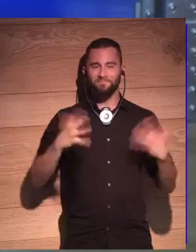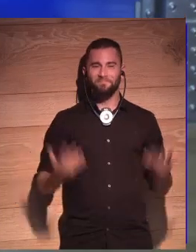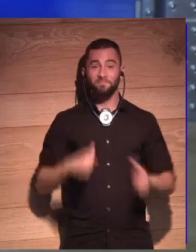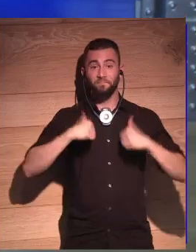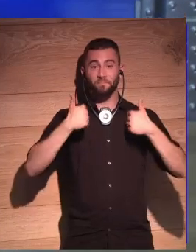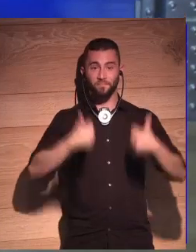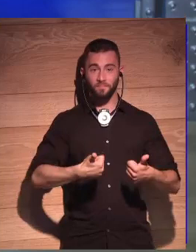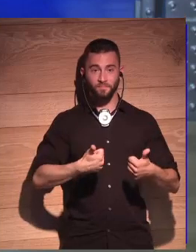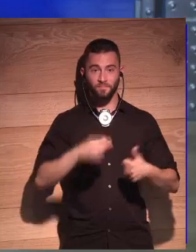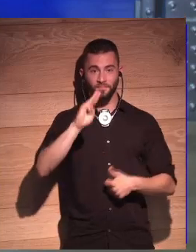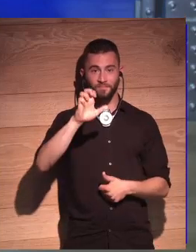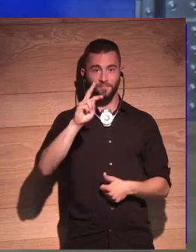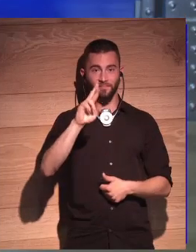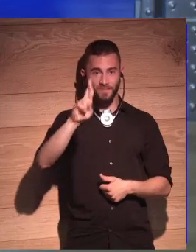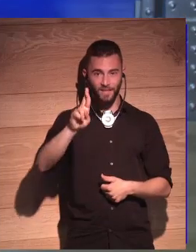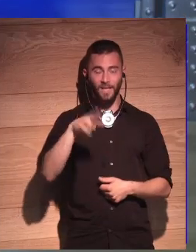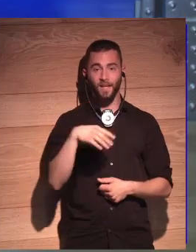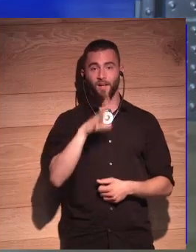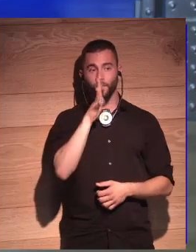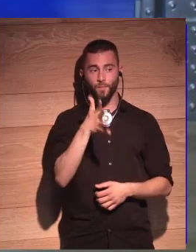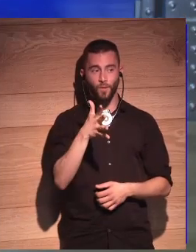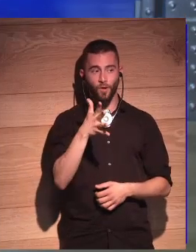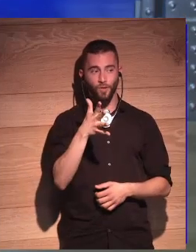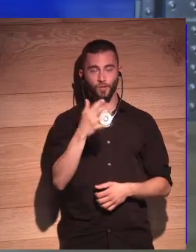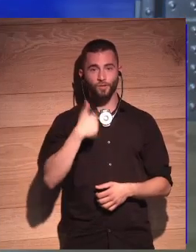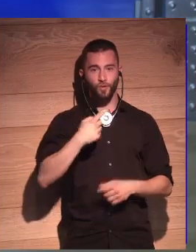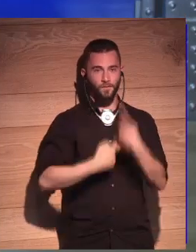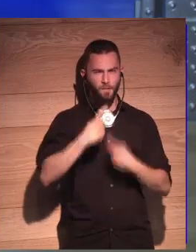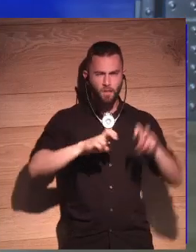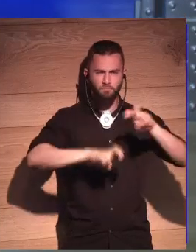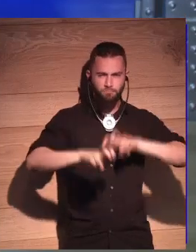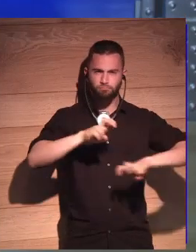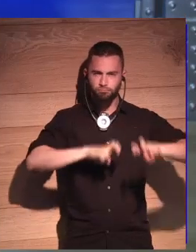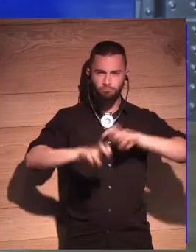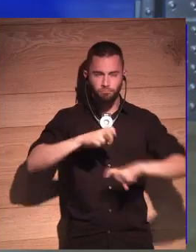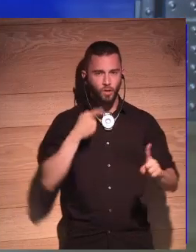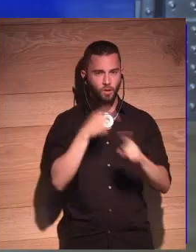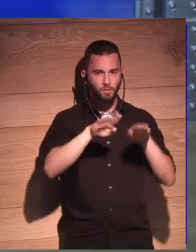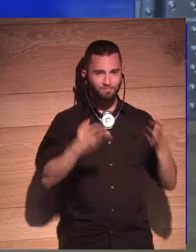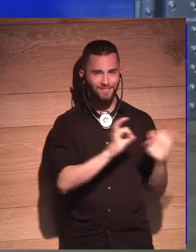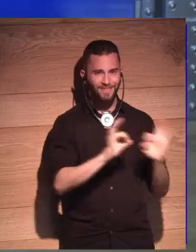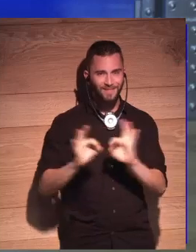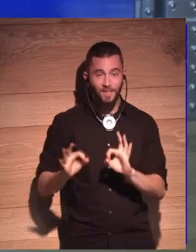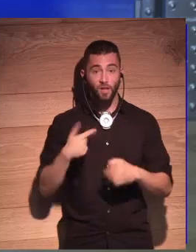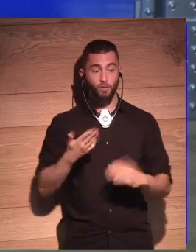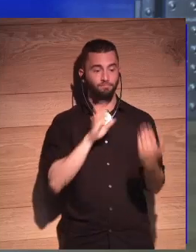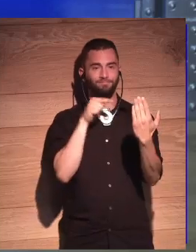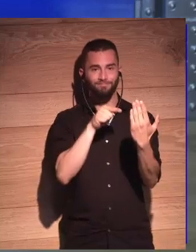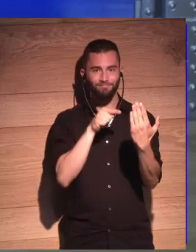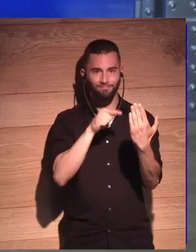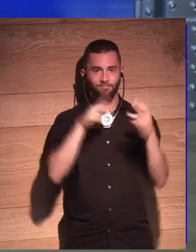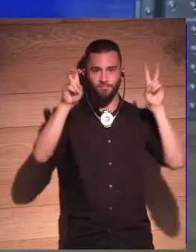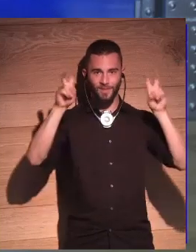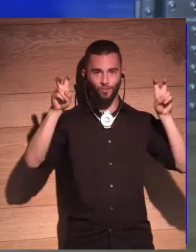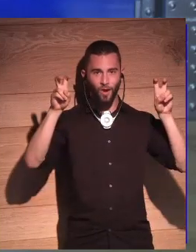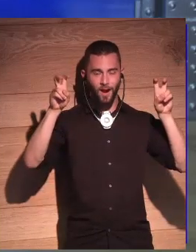Hello, we're here. I'm going to start with Peter, because as I was looking for